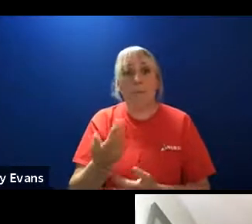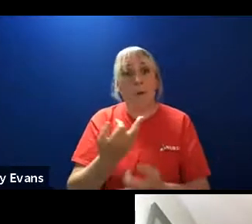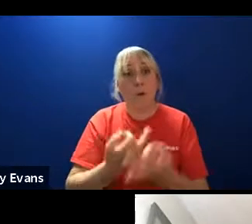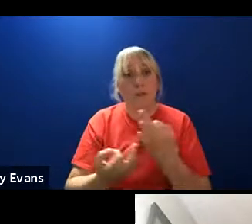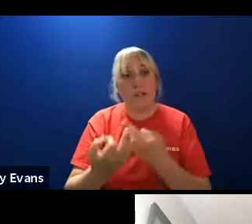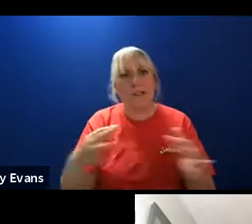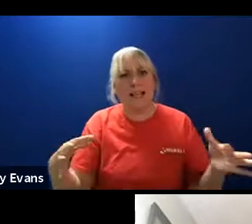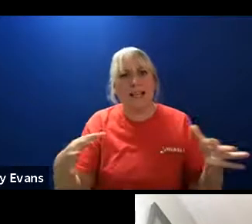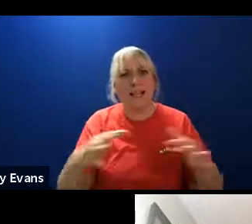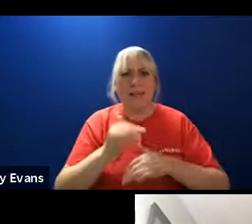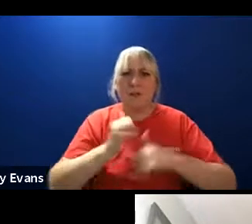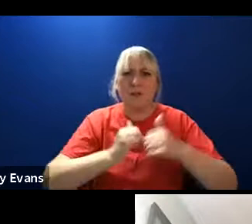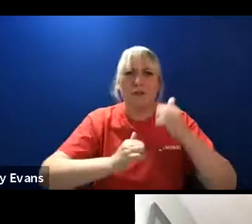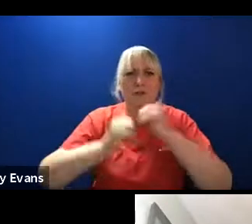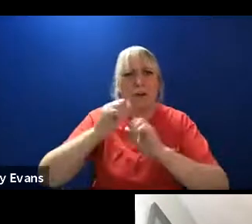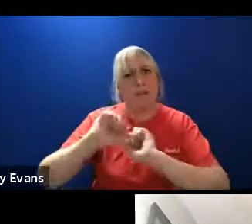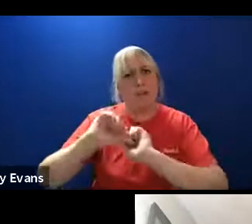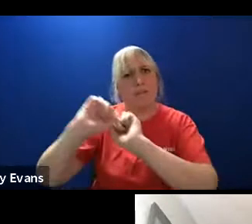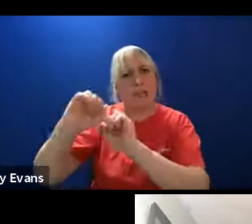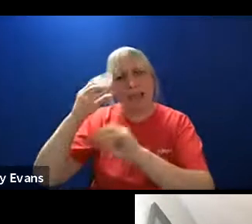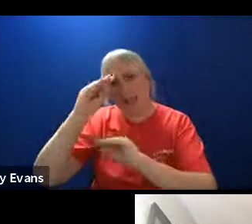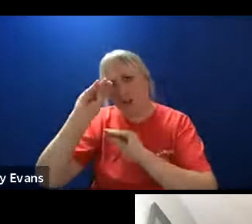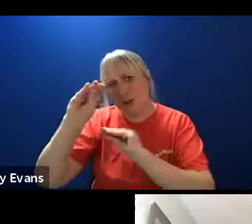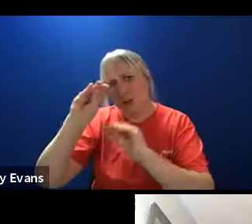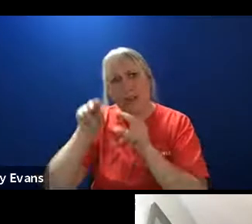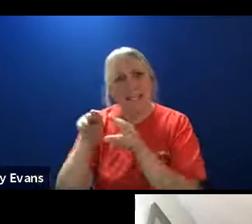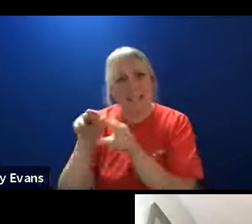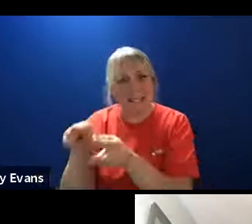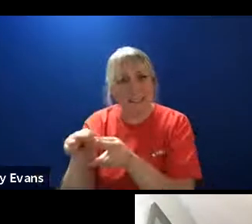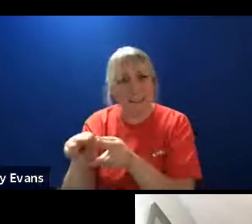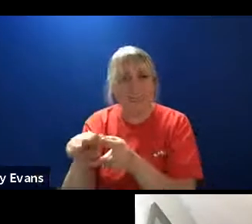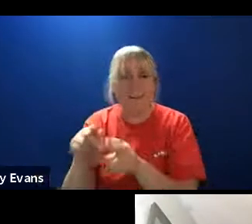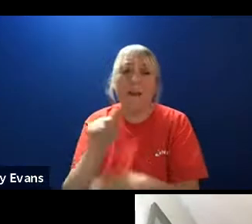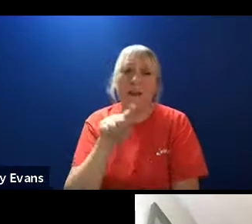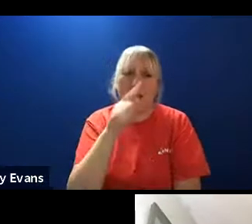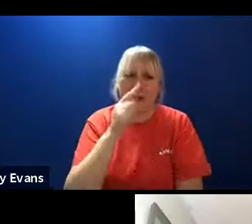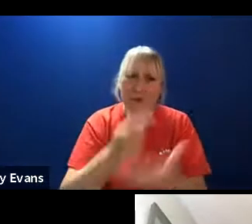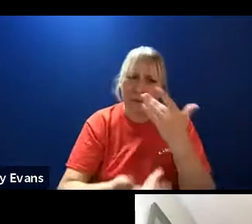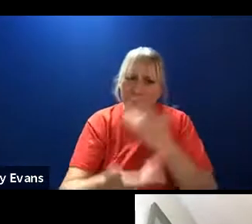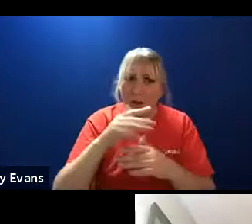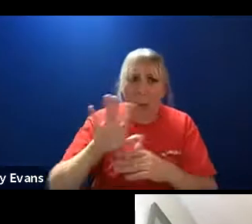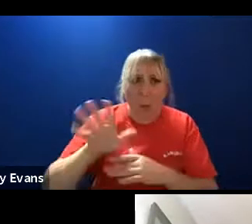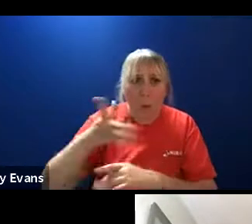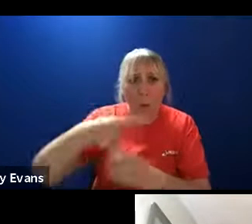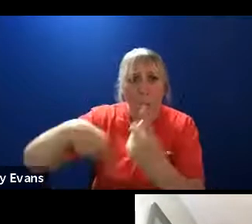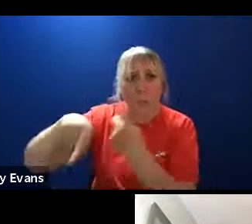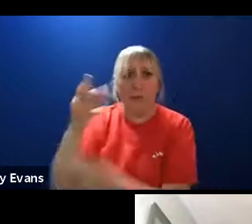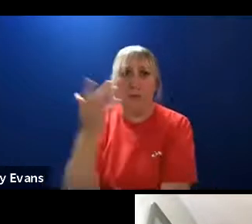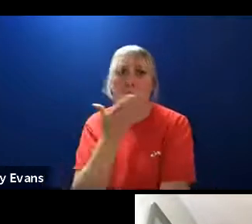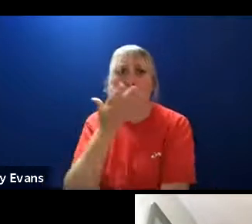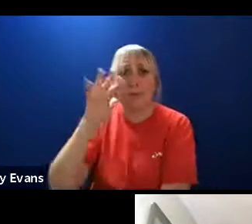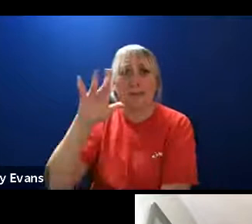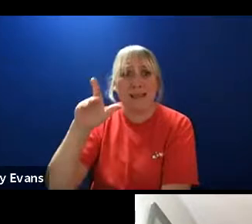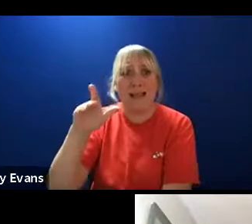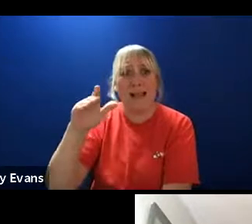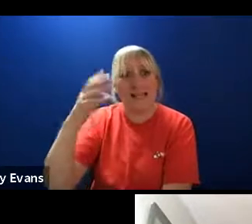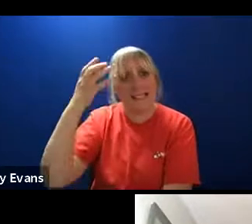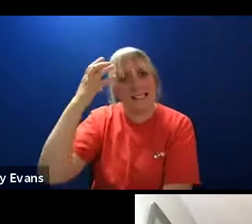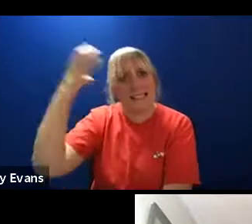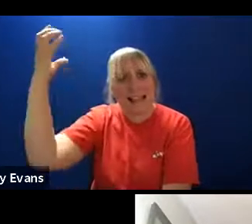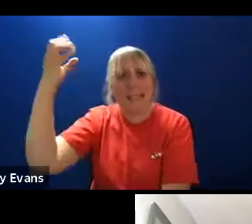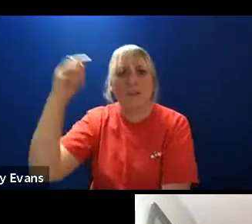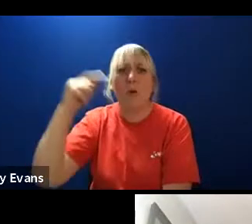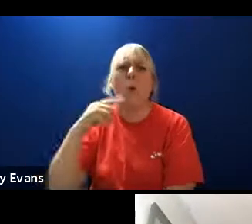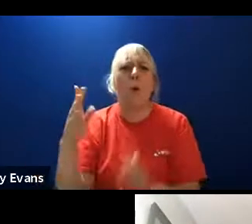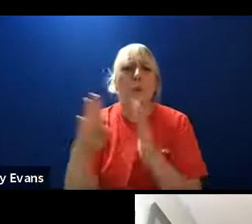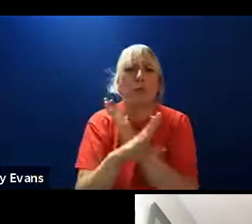of Cuban education. So are all of the schools in Cuba state schools, or is there a private education system